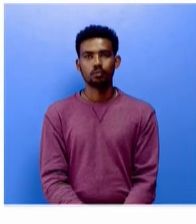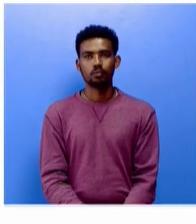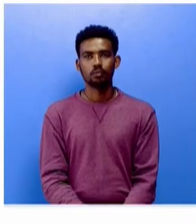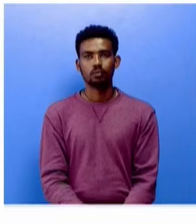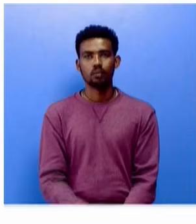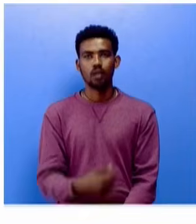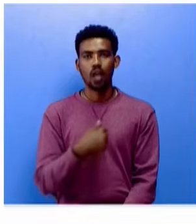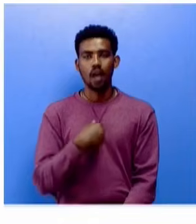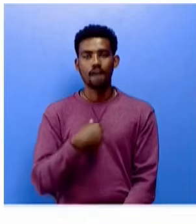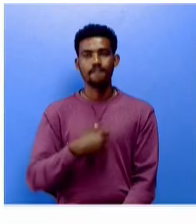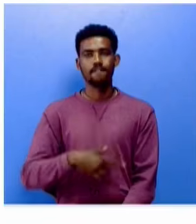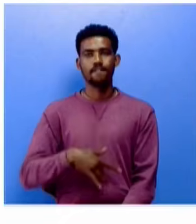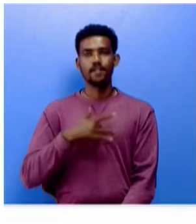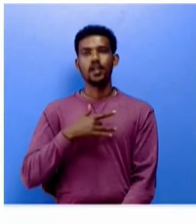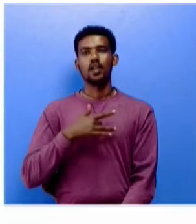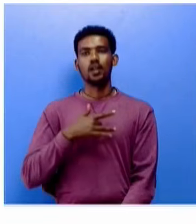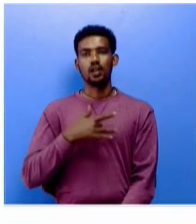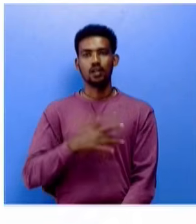I feel